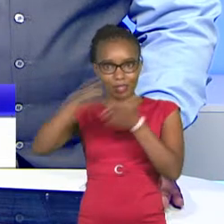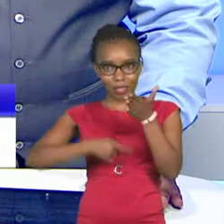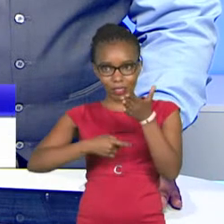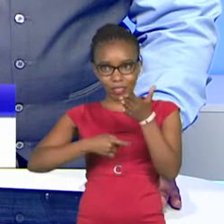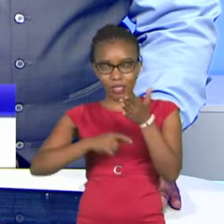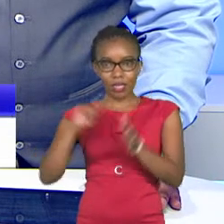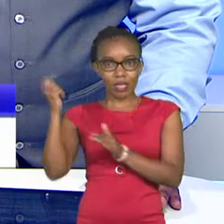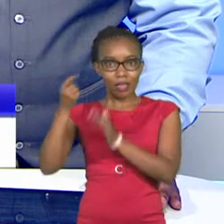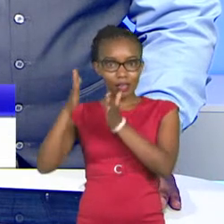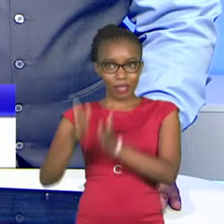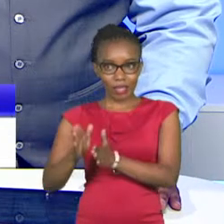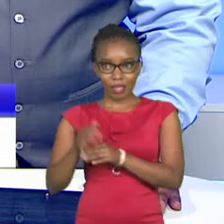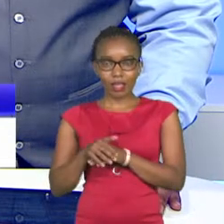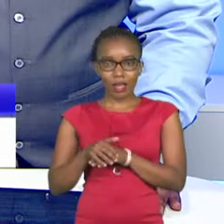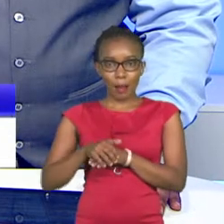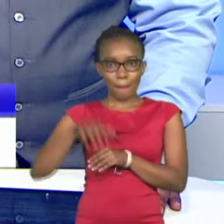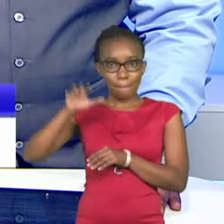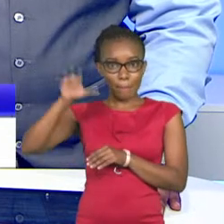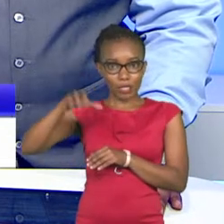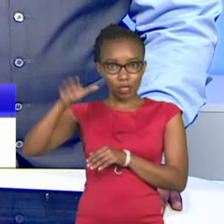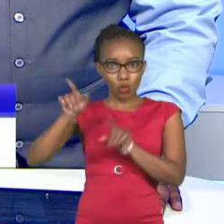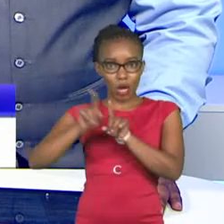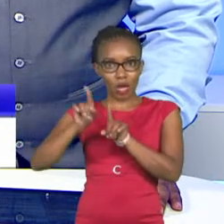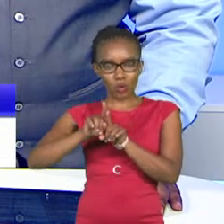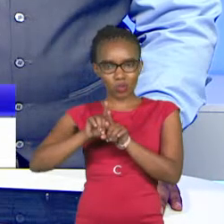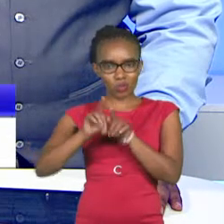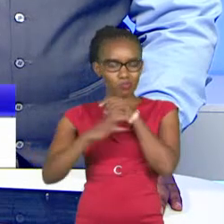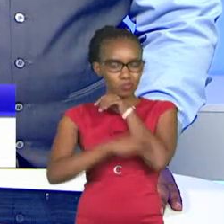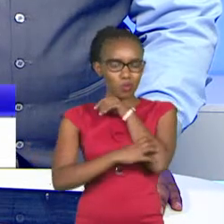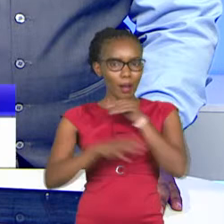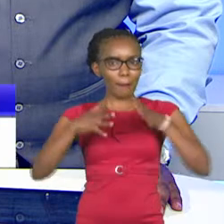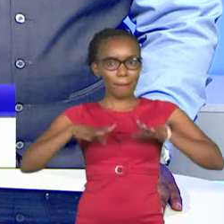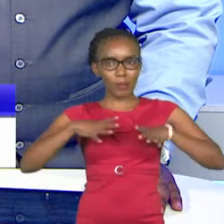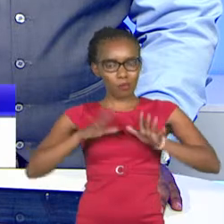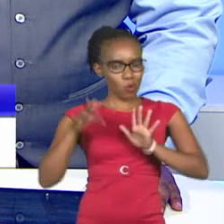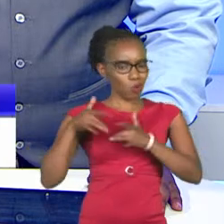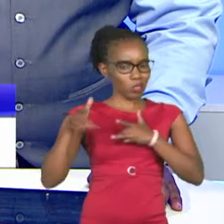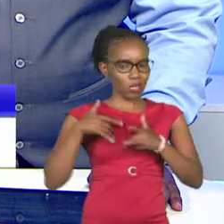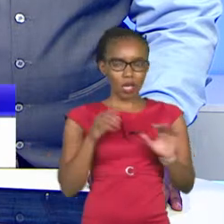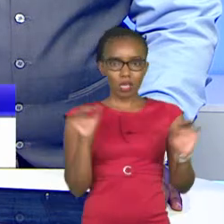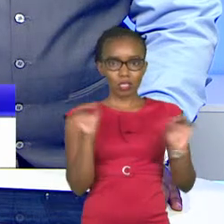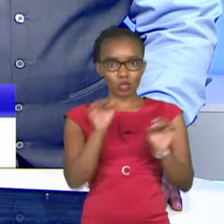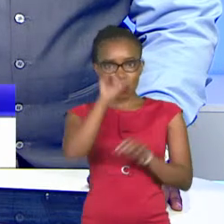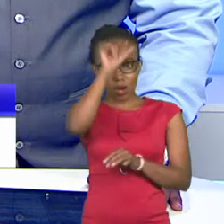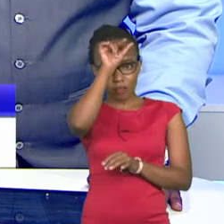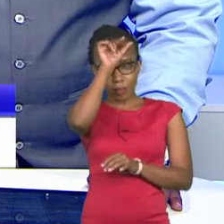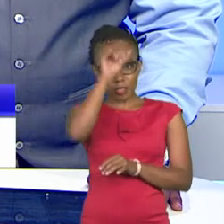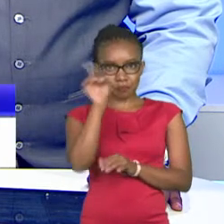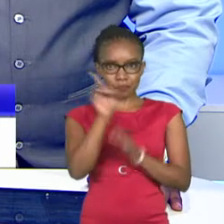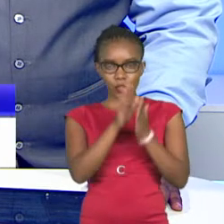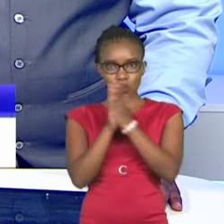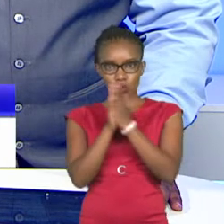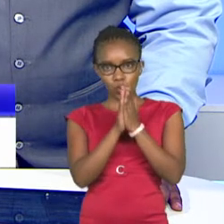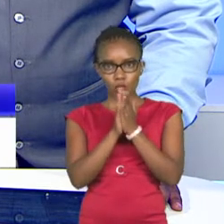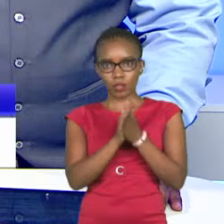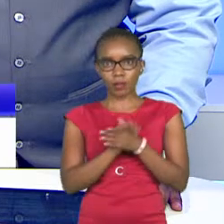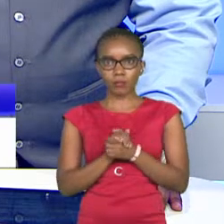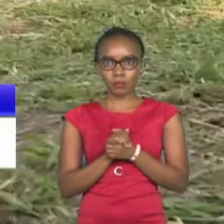introductions, Kenyans, especially motorists and low-income earners, are decrying lack of consideration by the government. Jean Kutunyi with